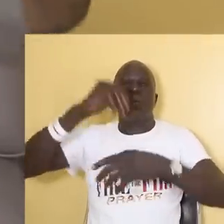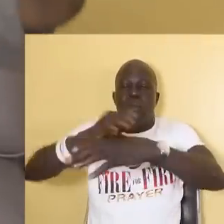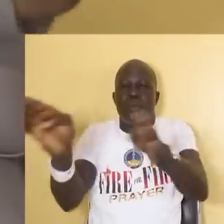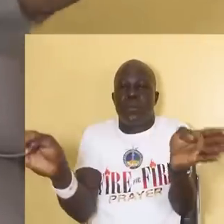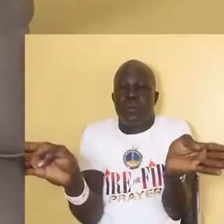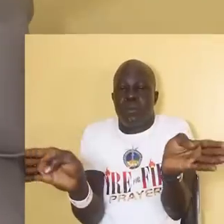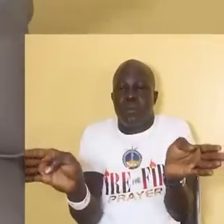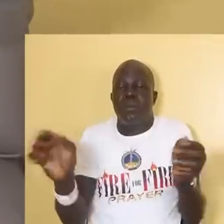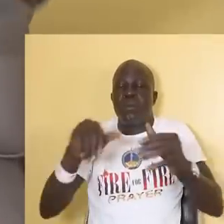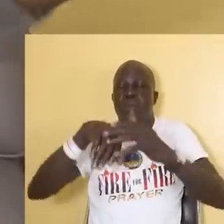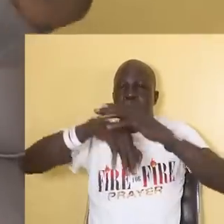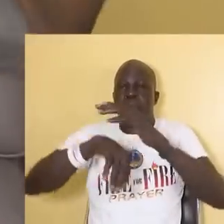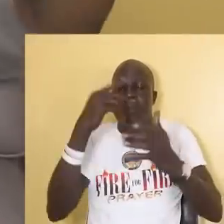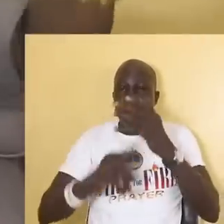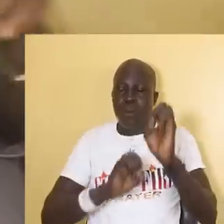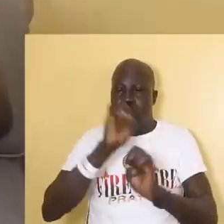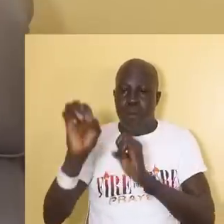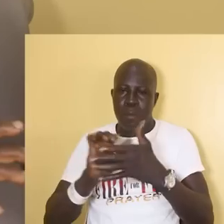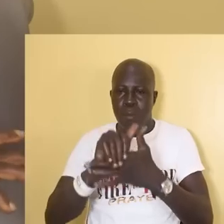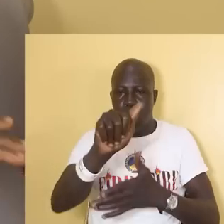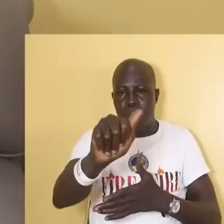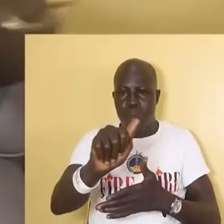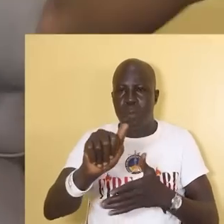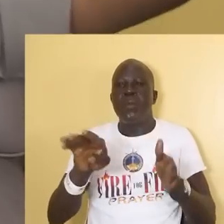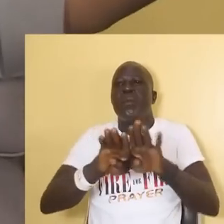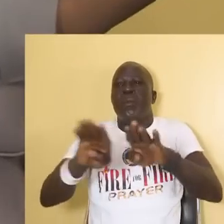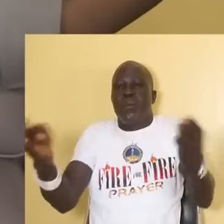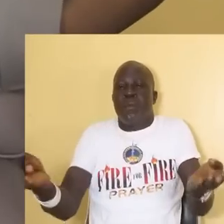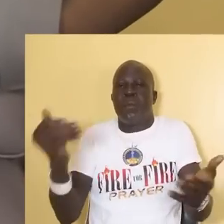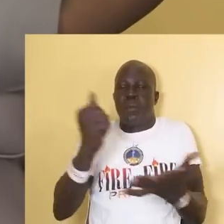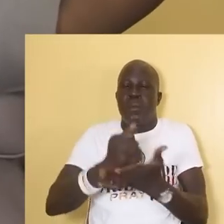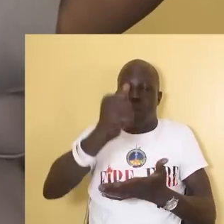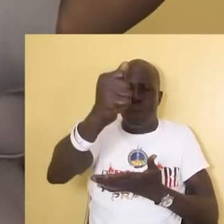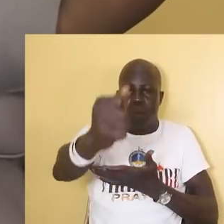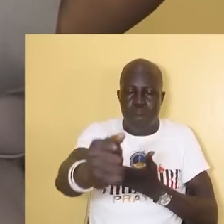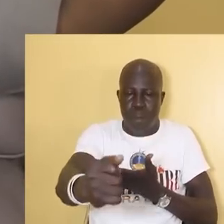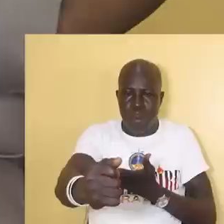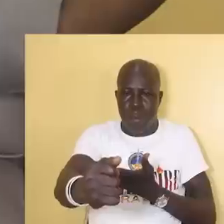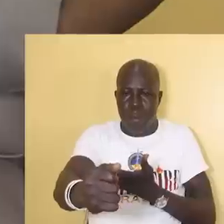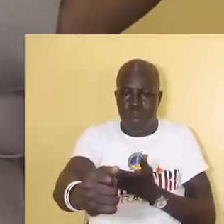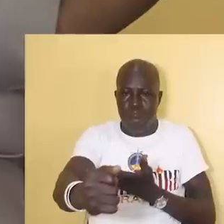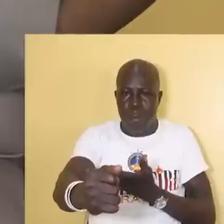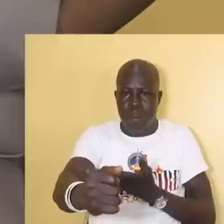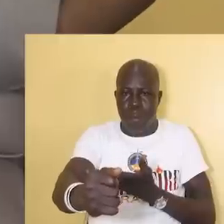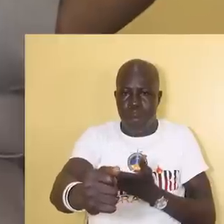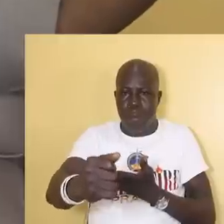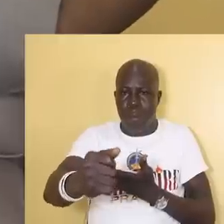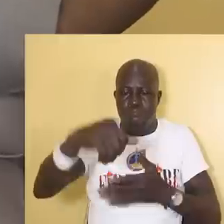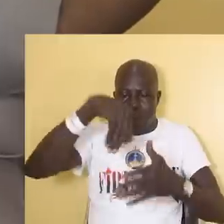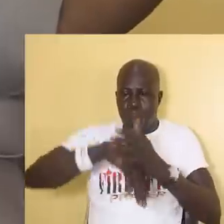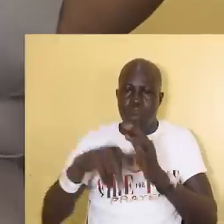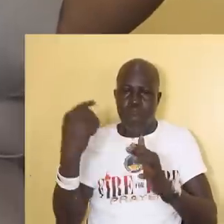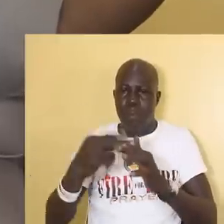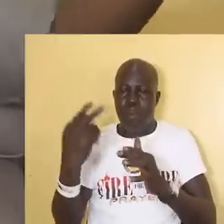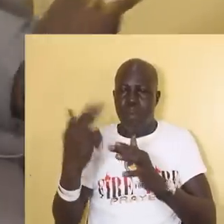is not power, but that believe. Amen. Open door of blessing for them. In the name